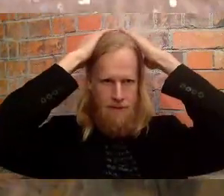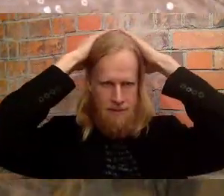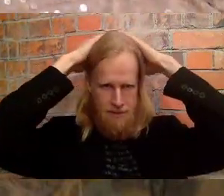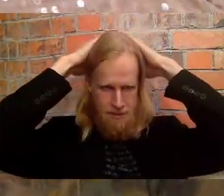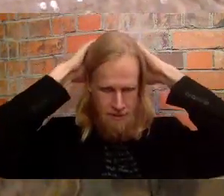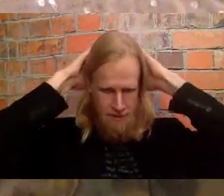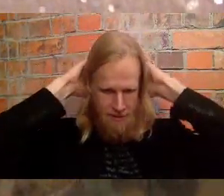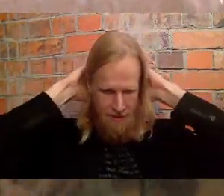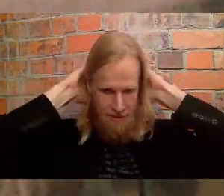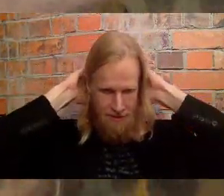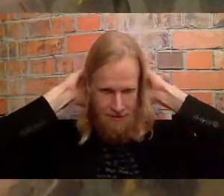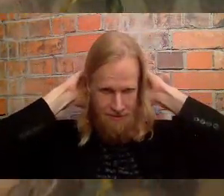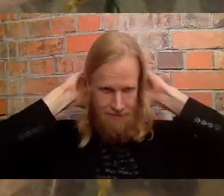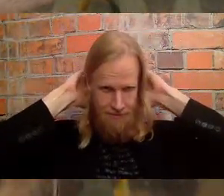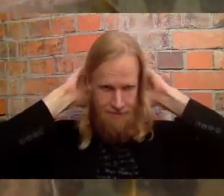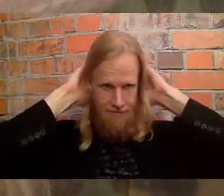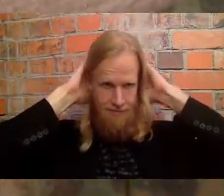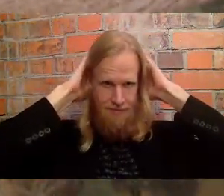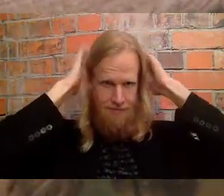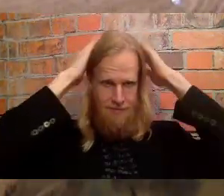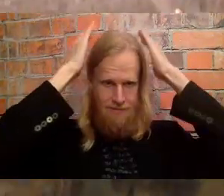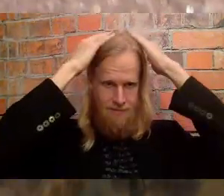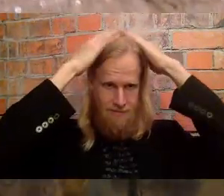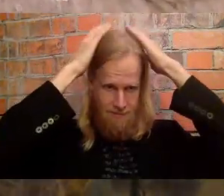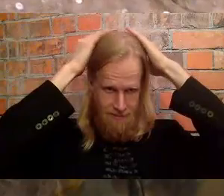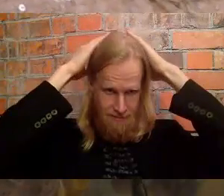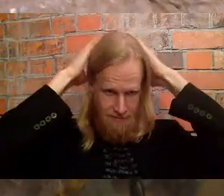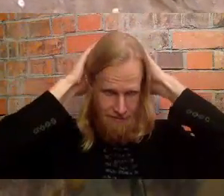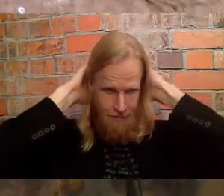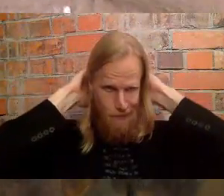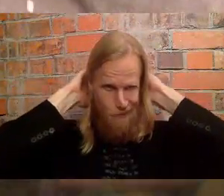listen. Tapping the back of the head.